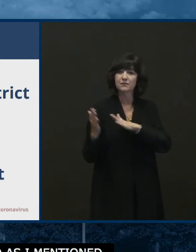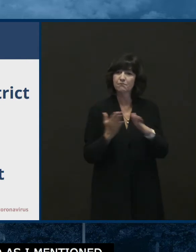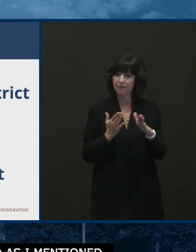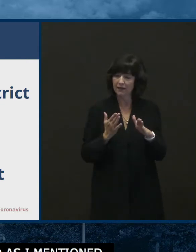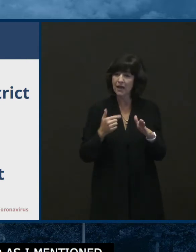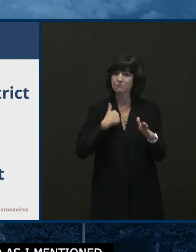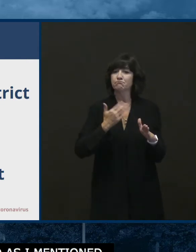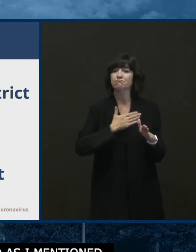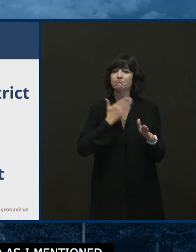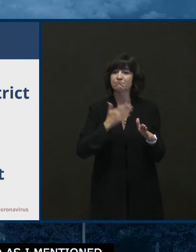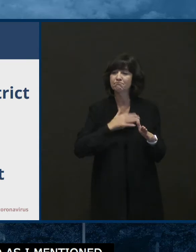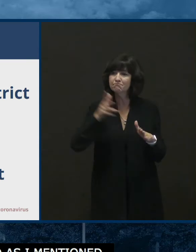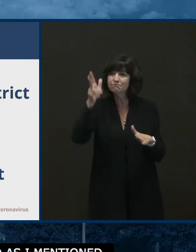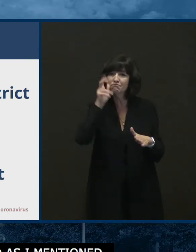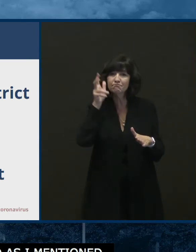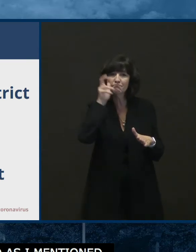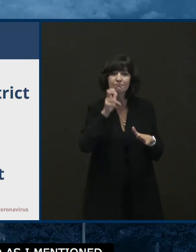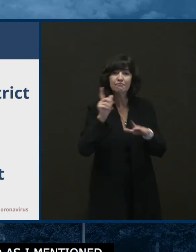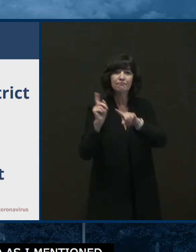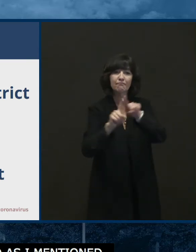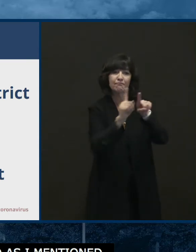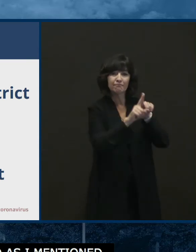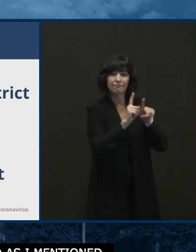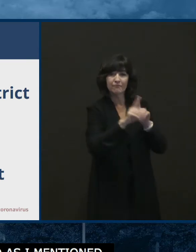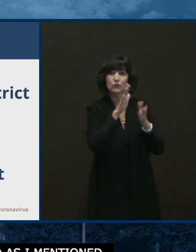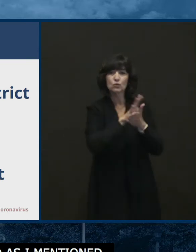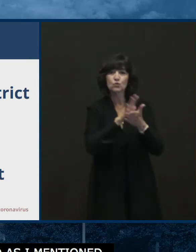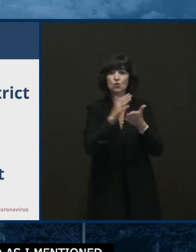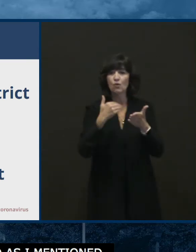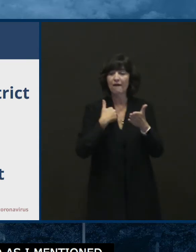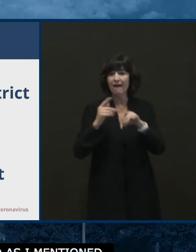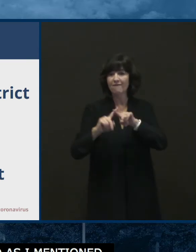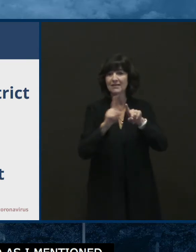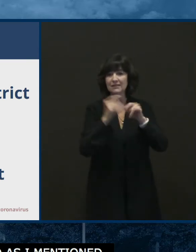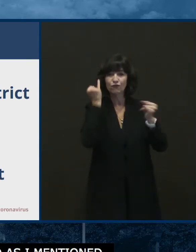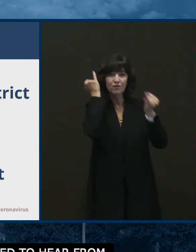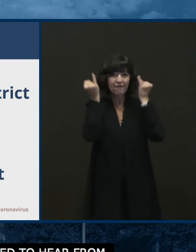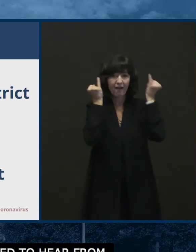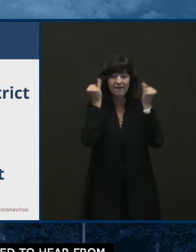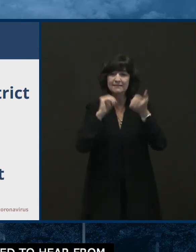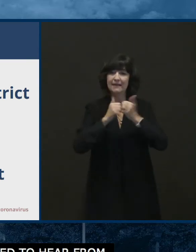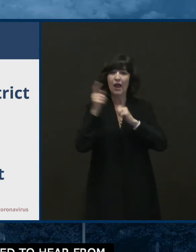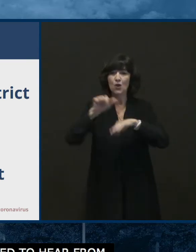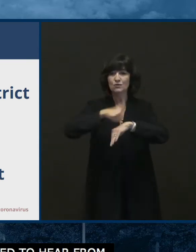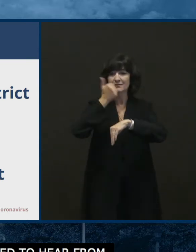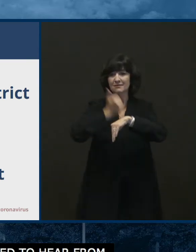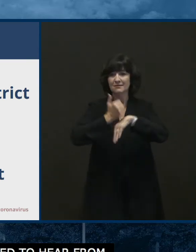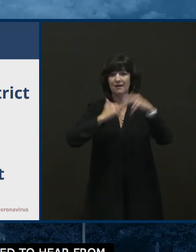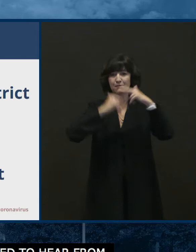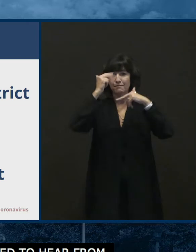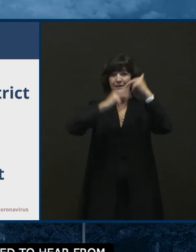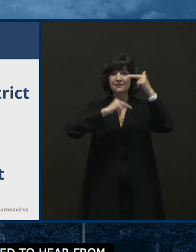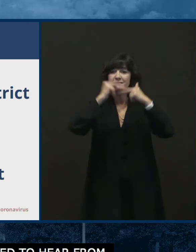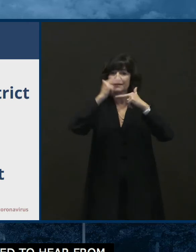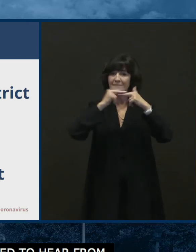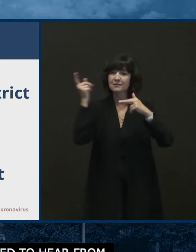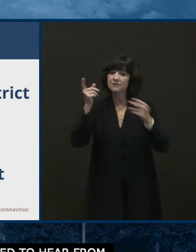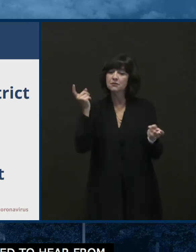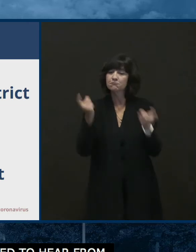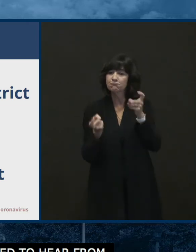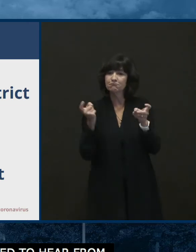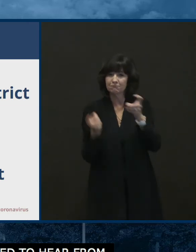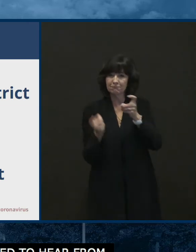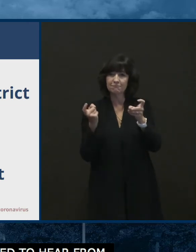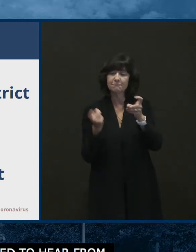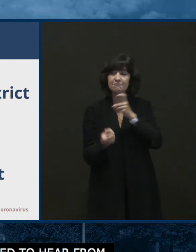and students about how they have overcome the challenges to return to school buildings and how they are continuing to adapt to meet